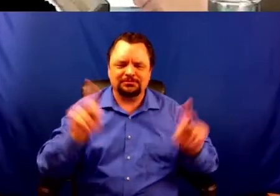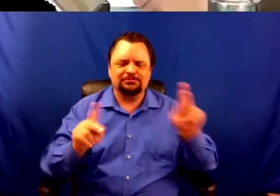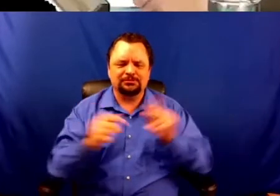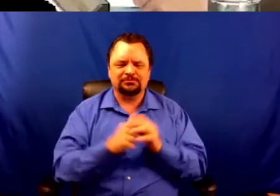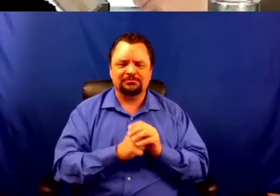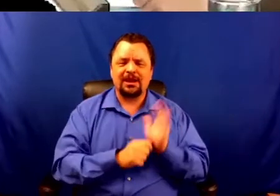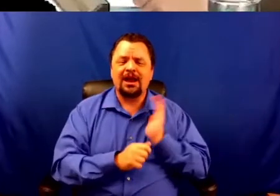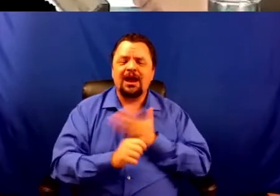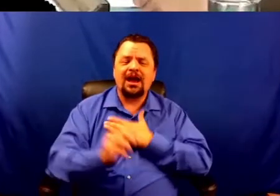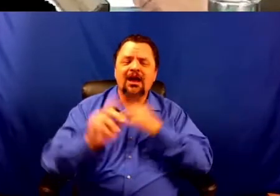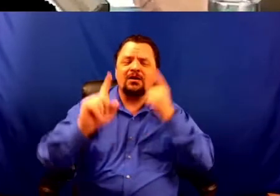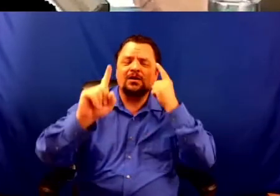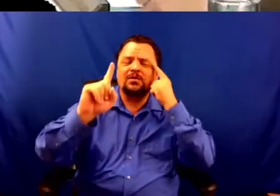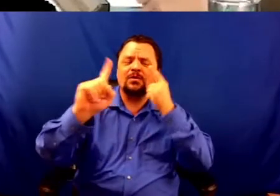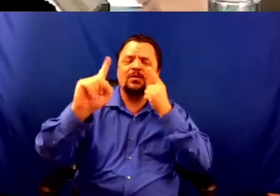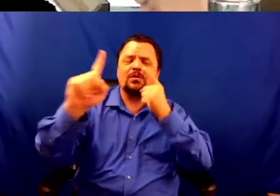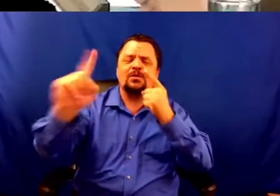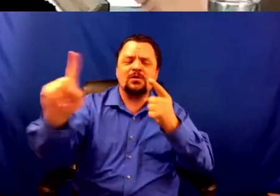90%. Our goal,